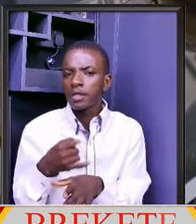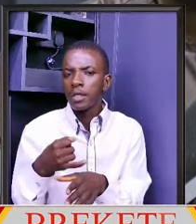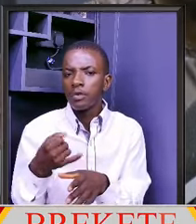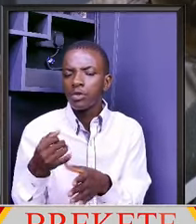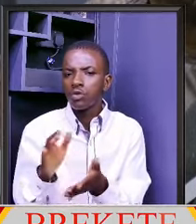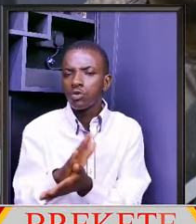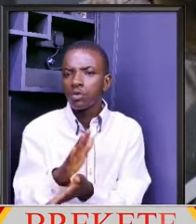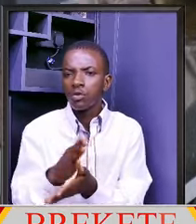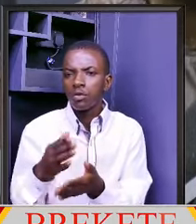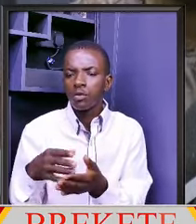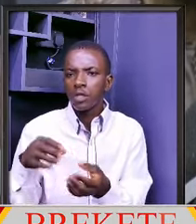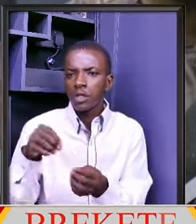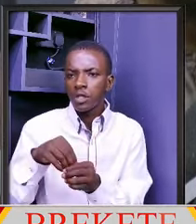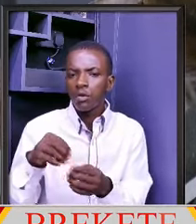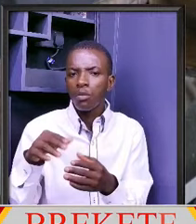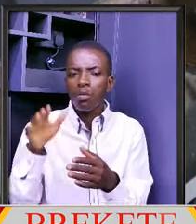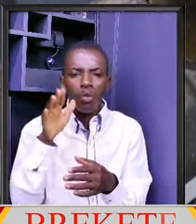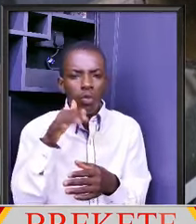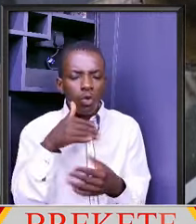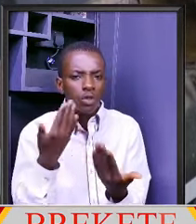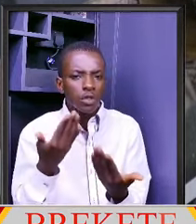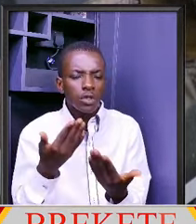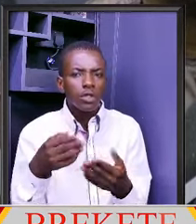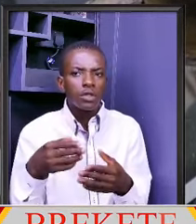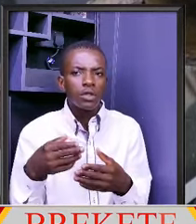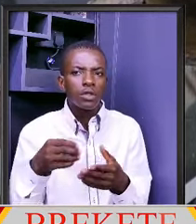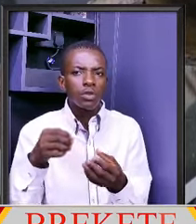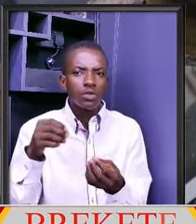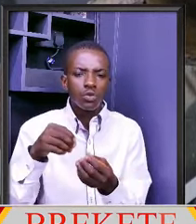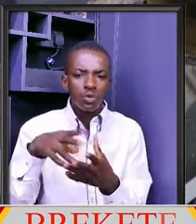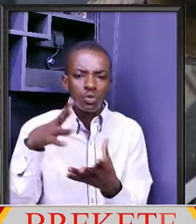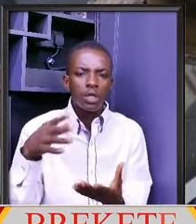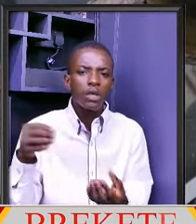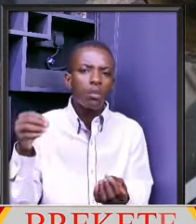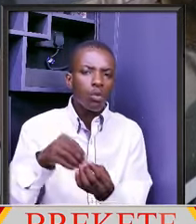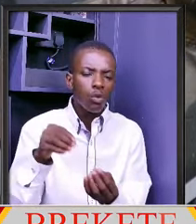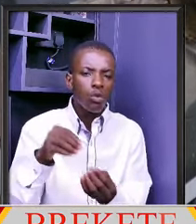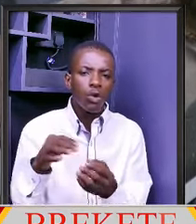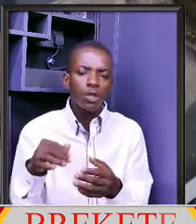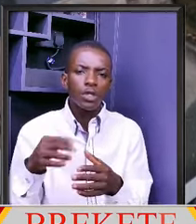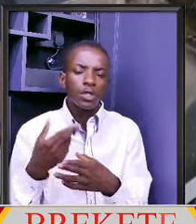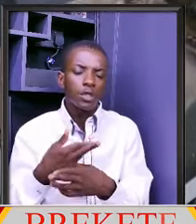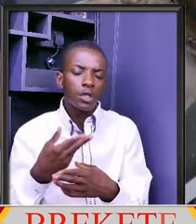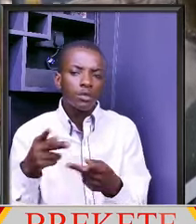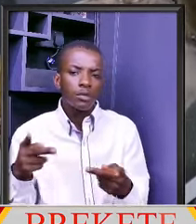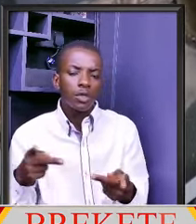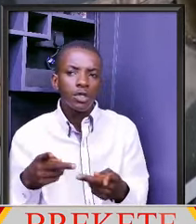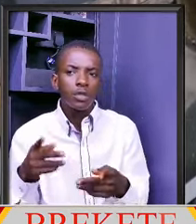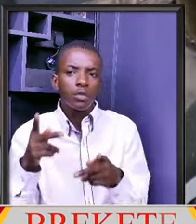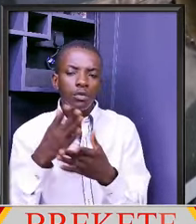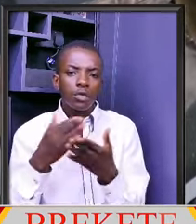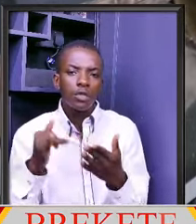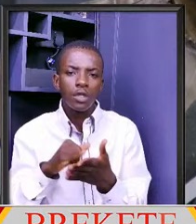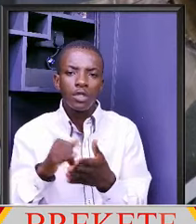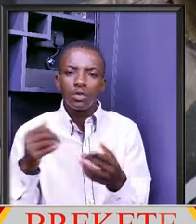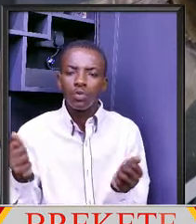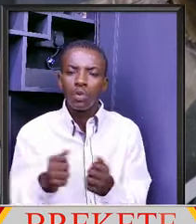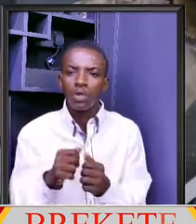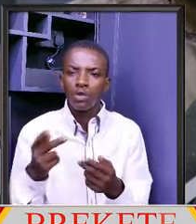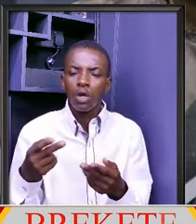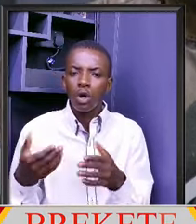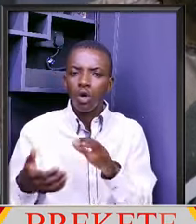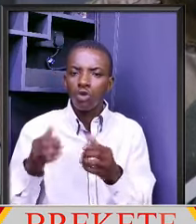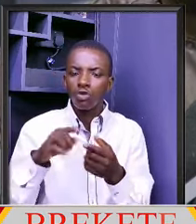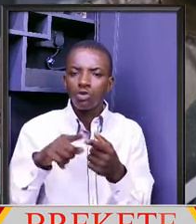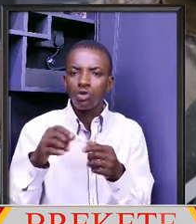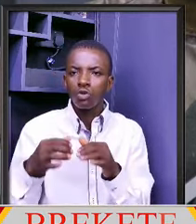the students go increase, she come rent a place. Now somebody wait there with you, according to her.